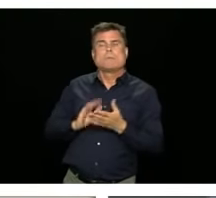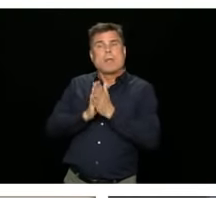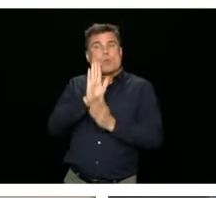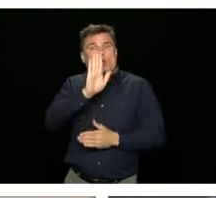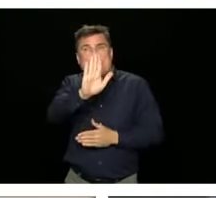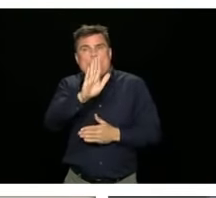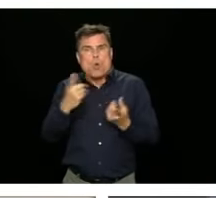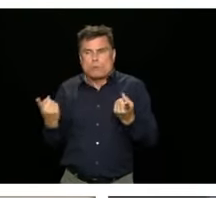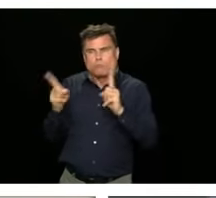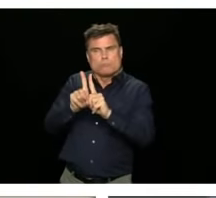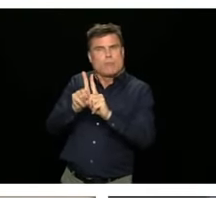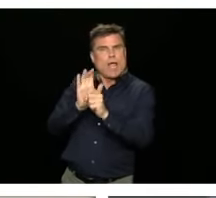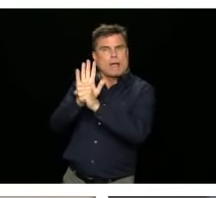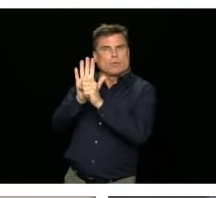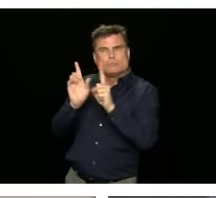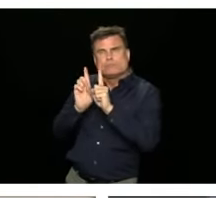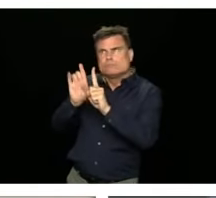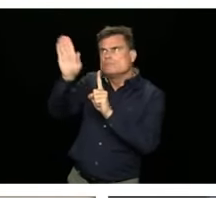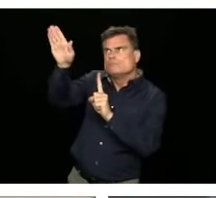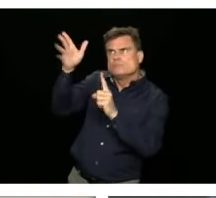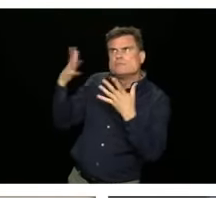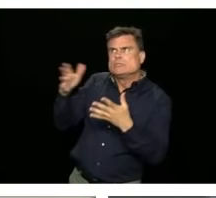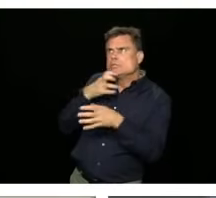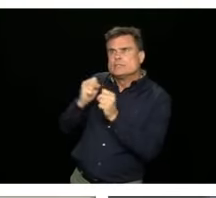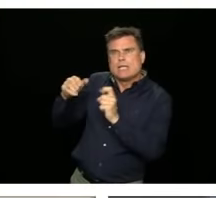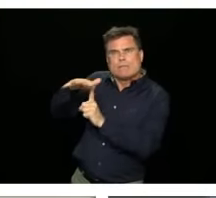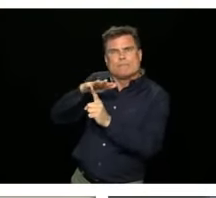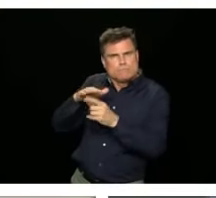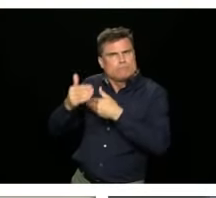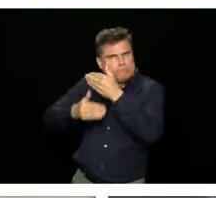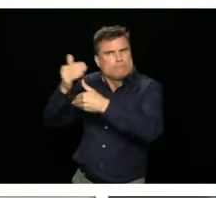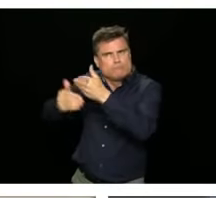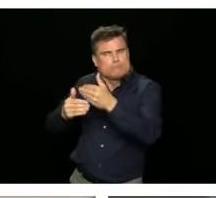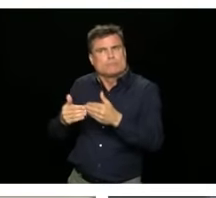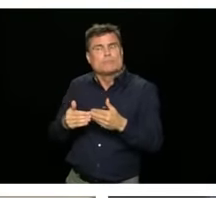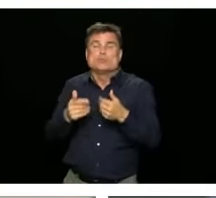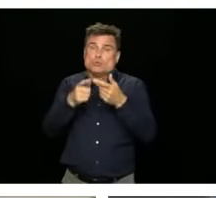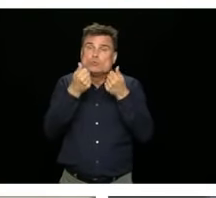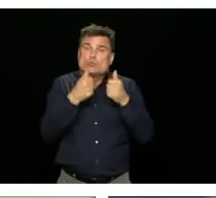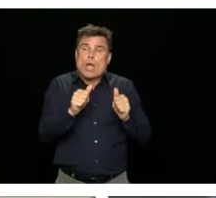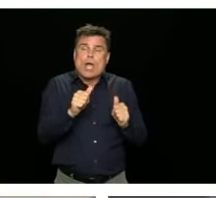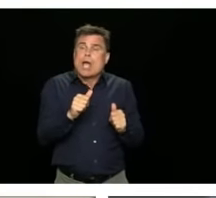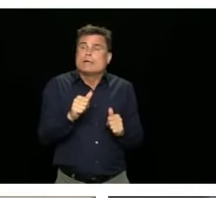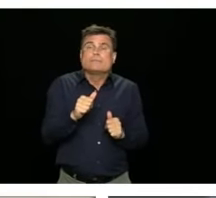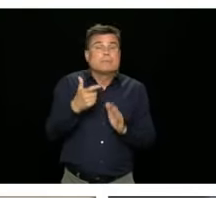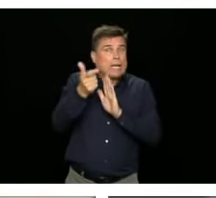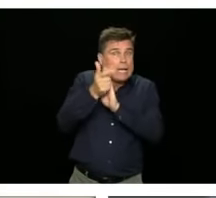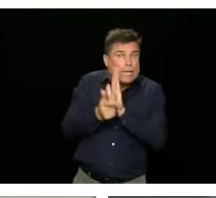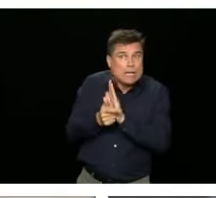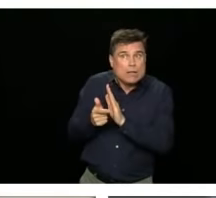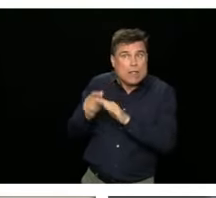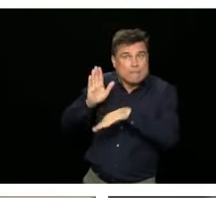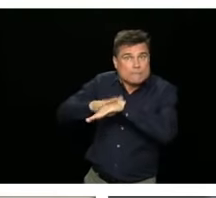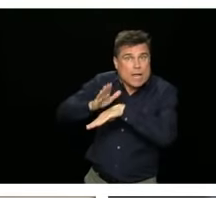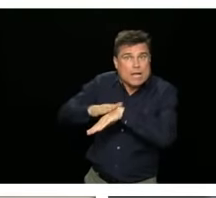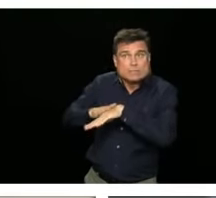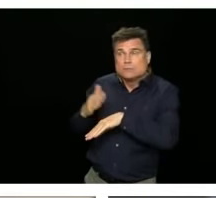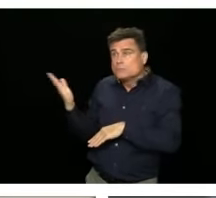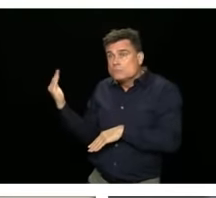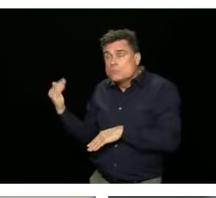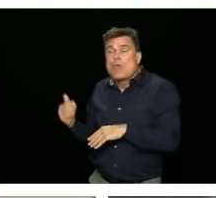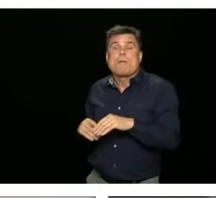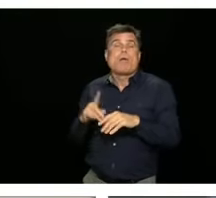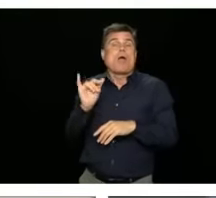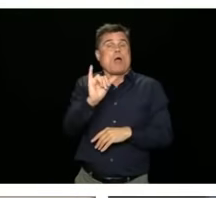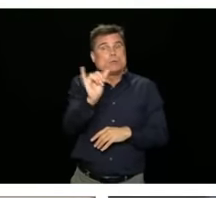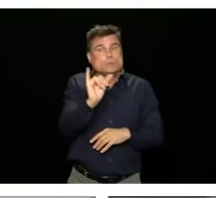or whether that's advice in terms of support for what those structures look like, and to have supports in